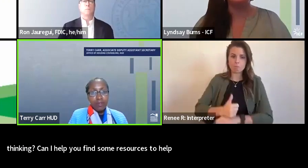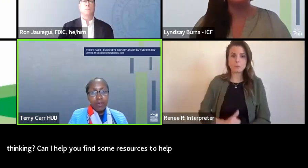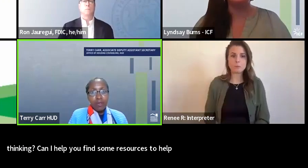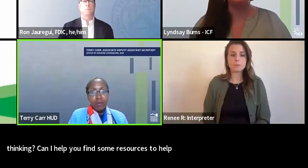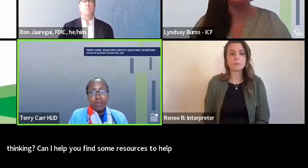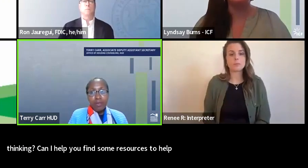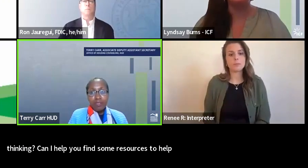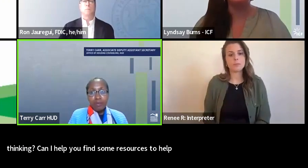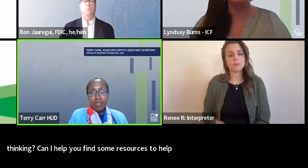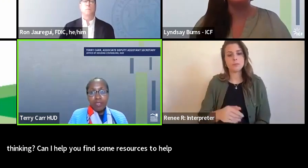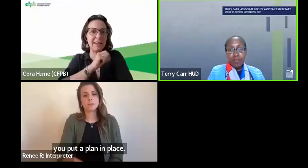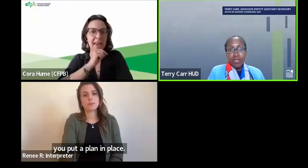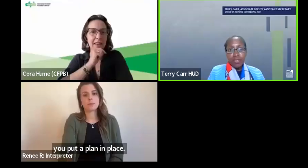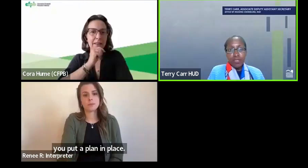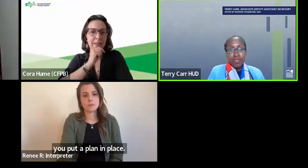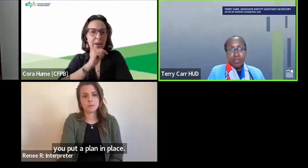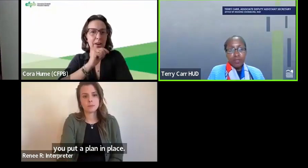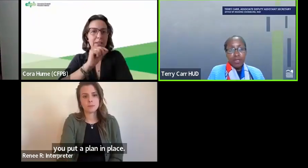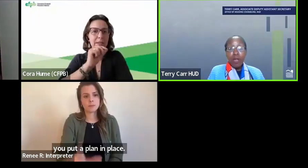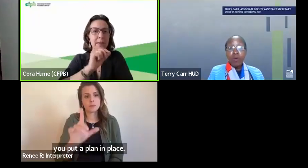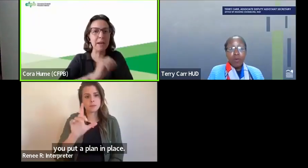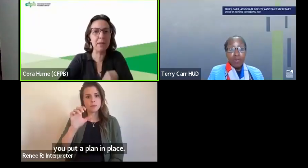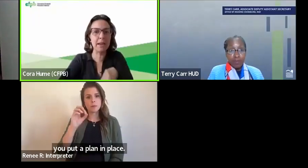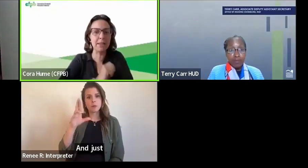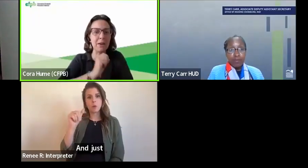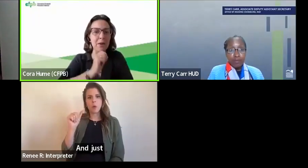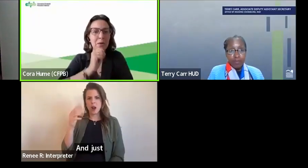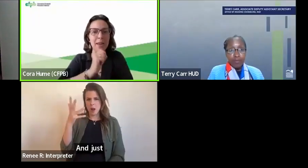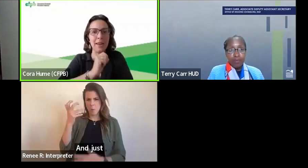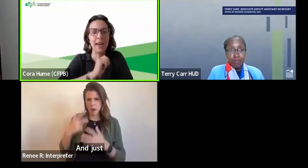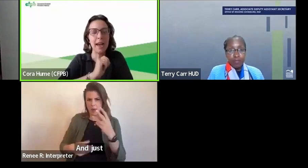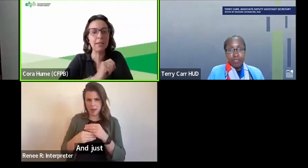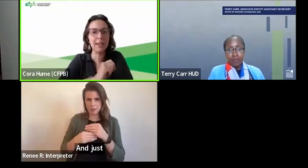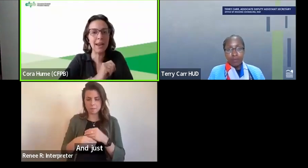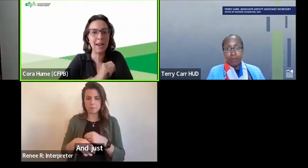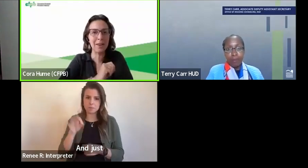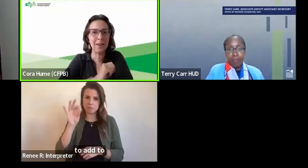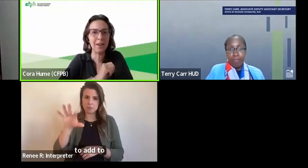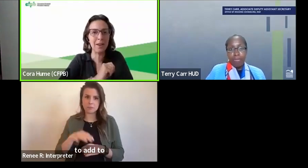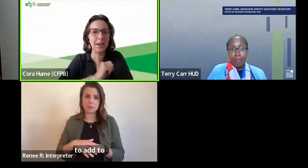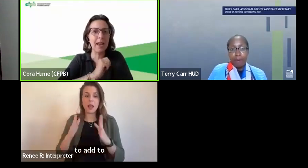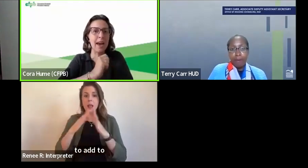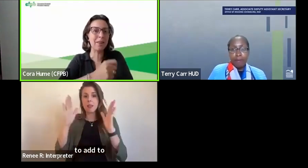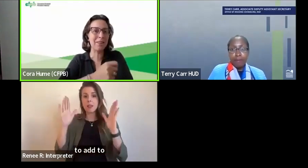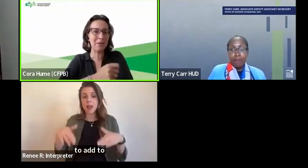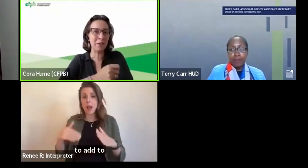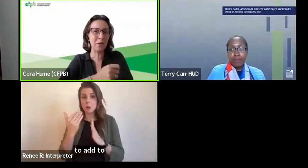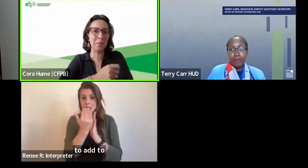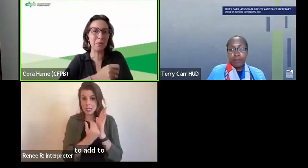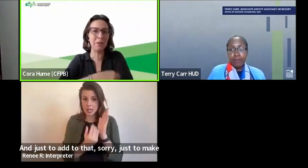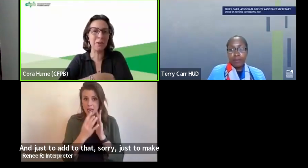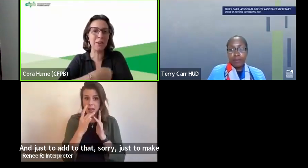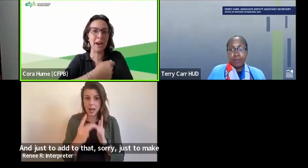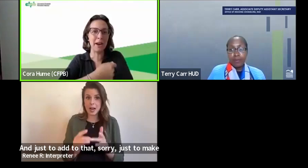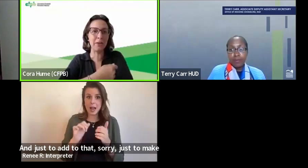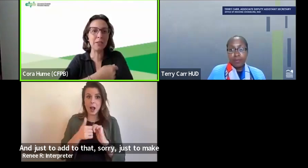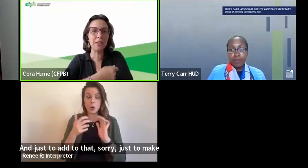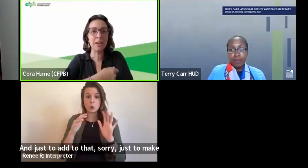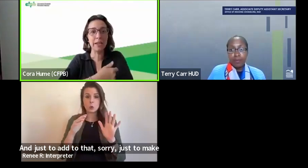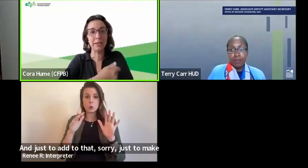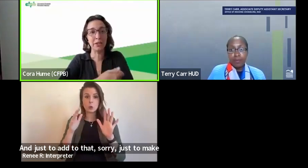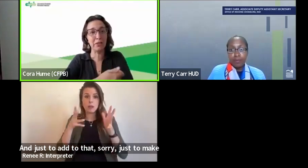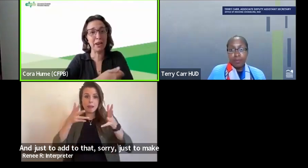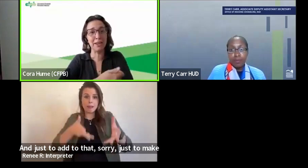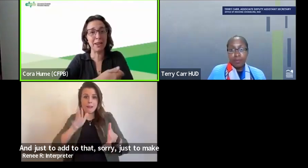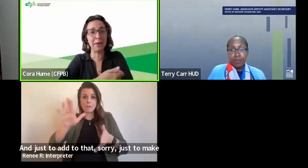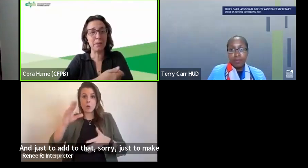Thank you. We do have And some. just to add to that, Oh, sorry, go just to make a plug. So the housing guide on how to leave your home to your